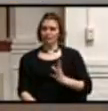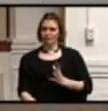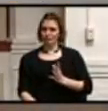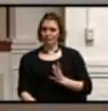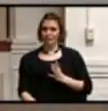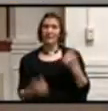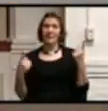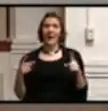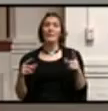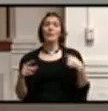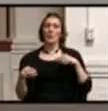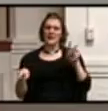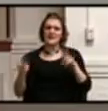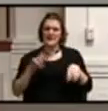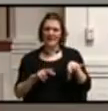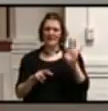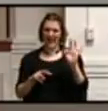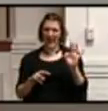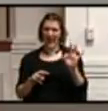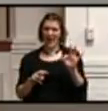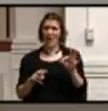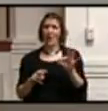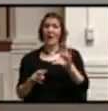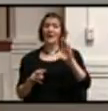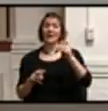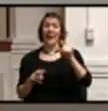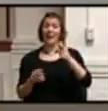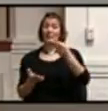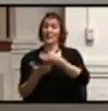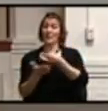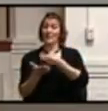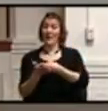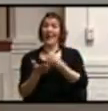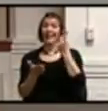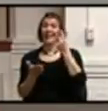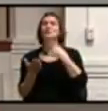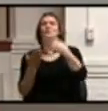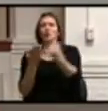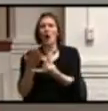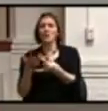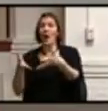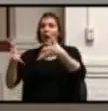We discovered a relatively large surplus in the capital fund last year